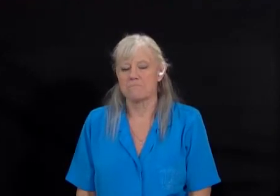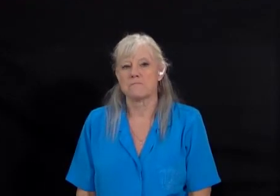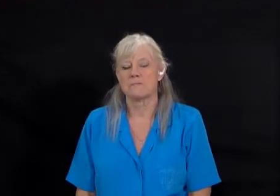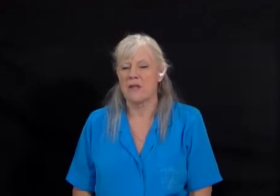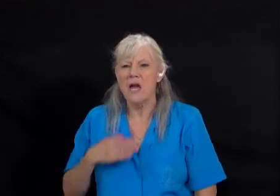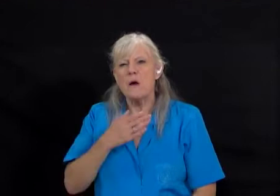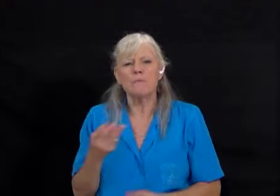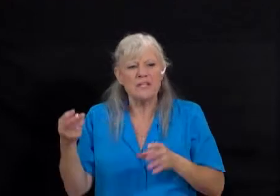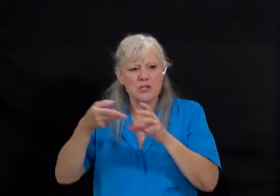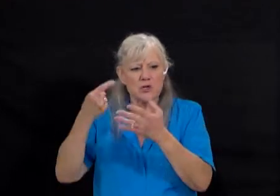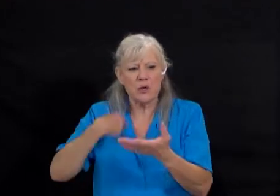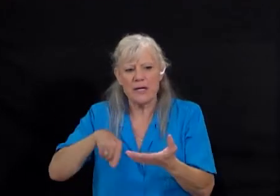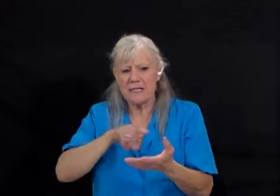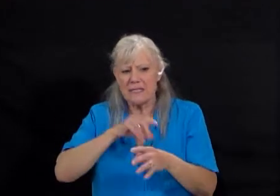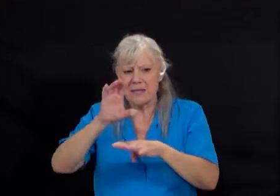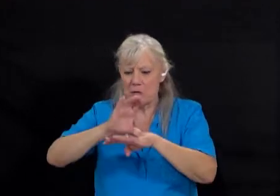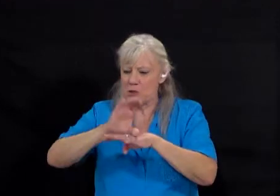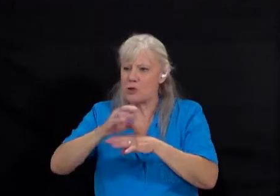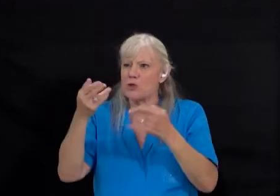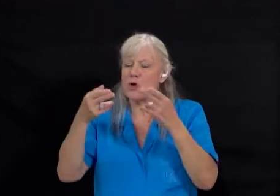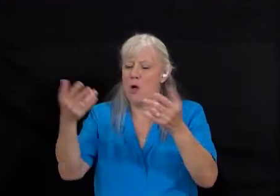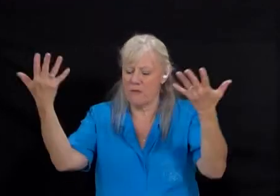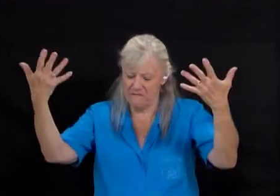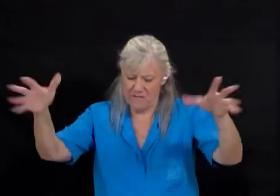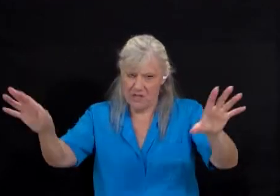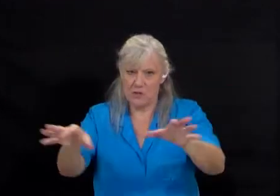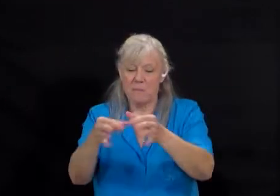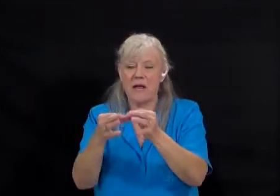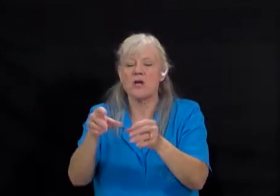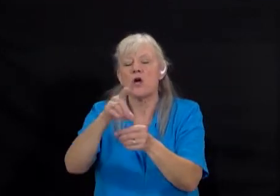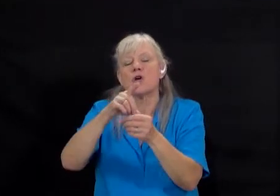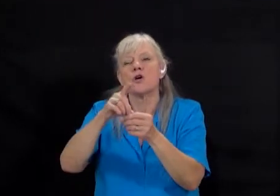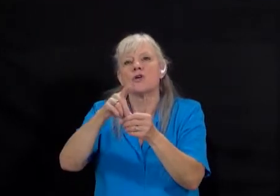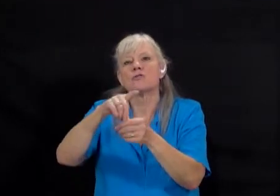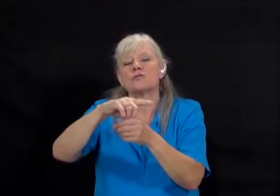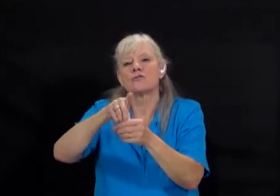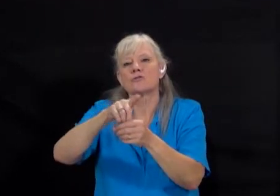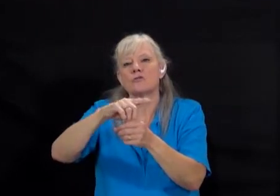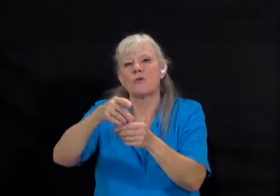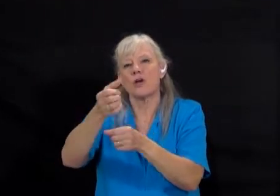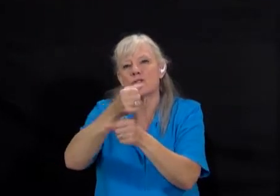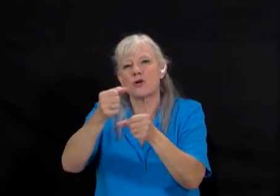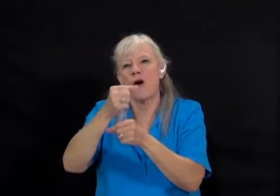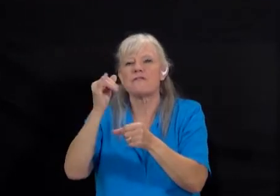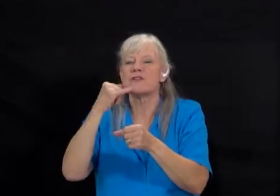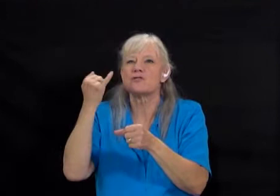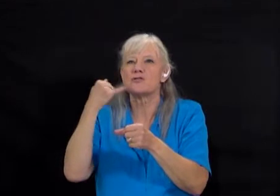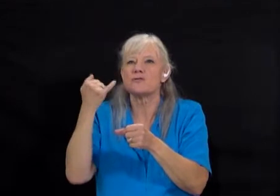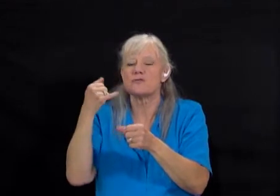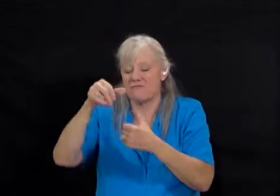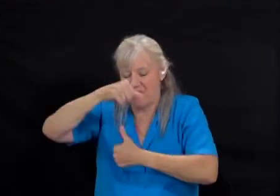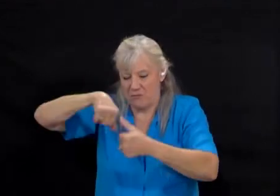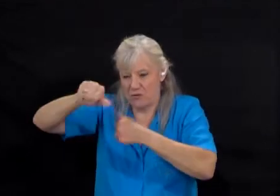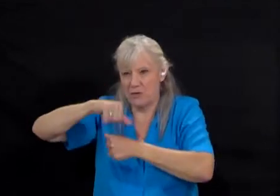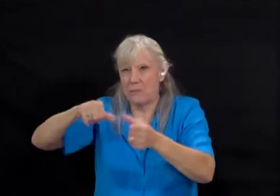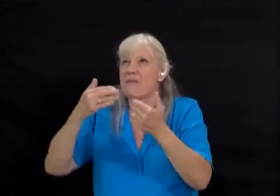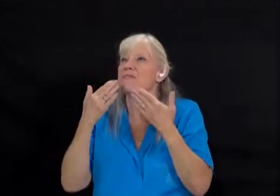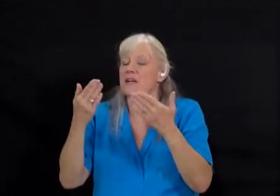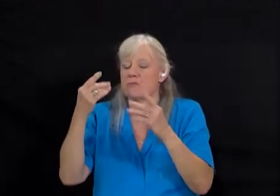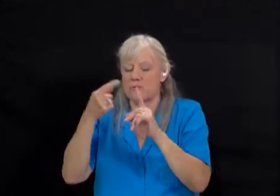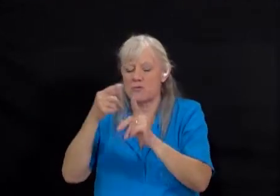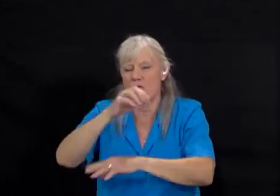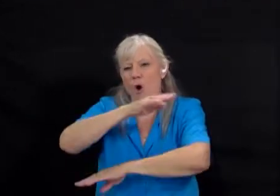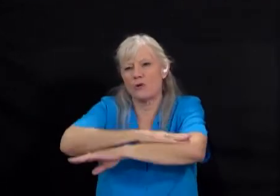Please join us in the parish hall after Mass for donuts, coffee, juice, and fellowship. We're grateful to the Altar Society for doing this. All